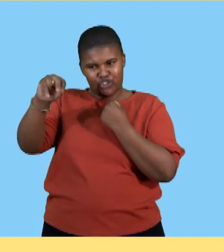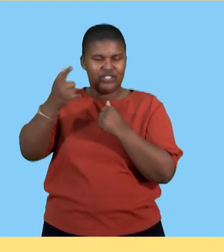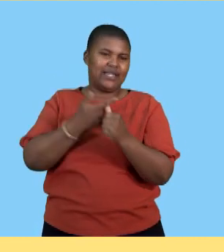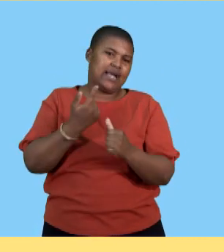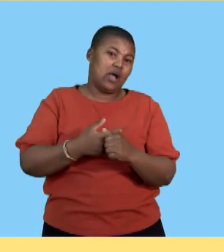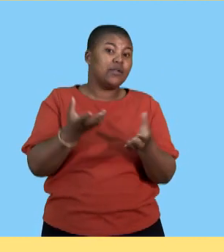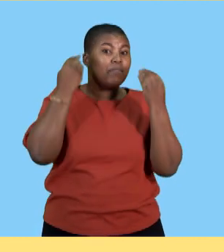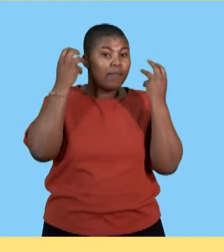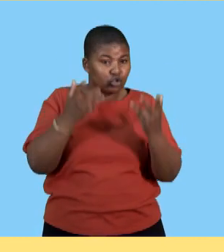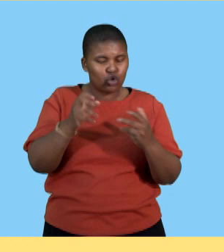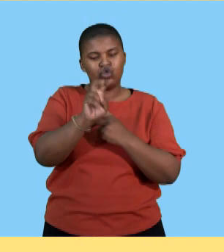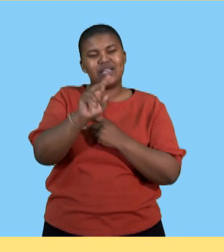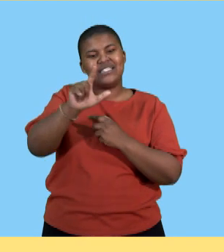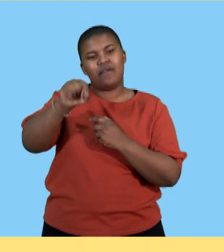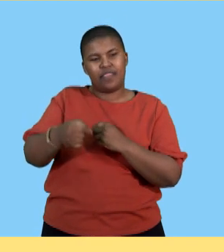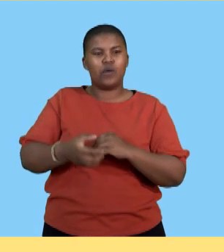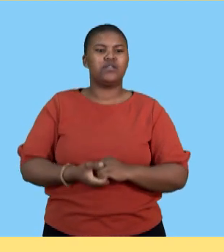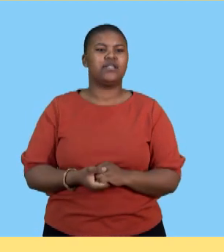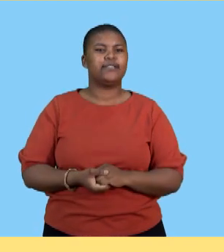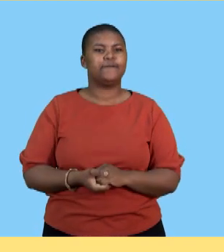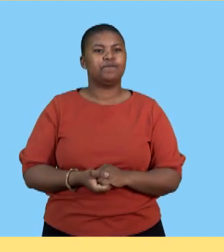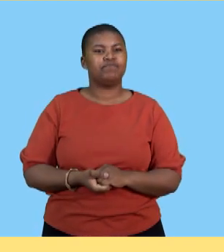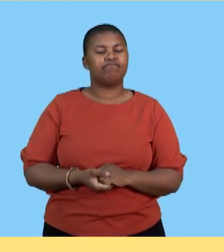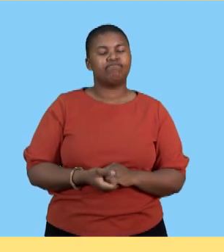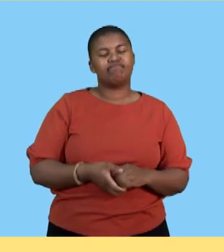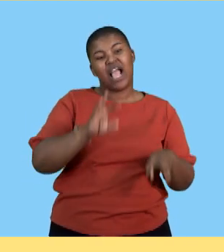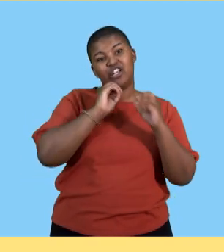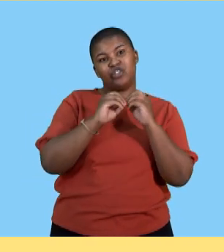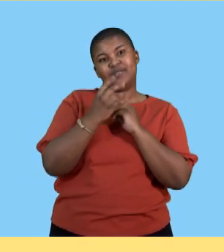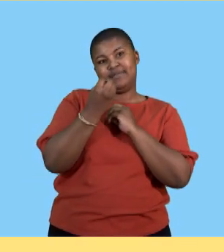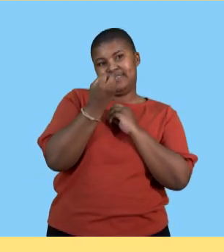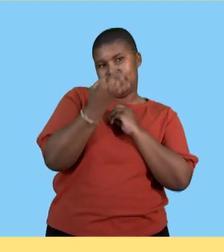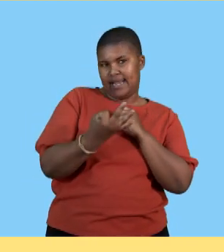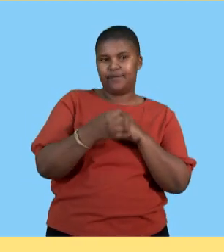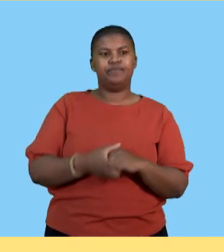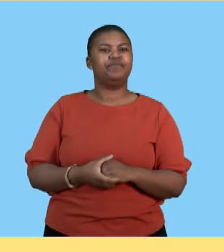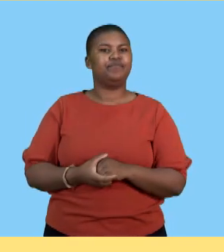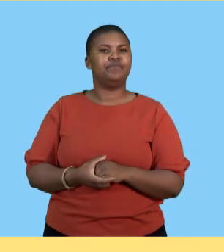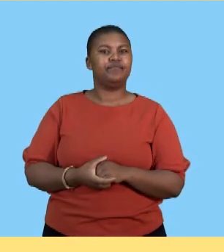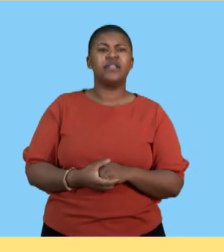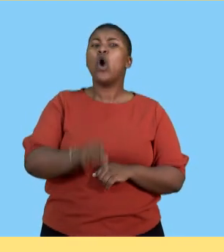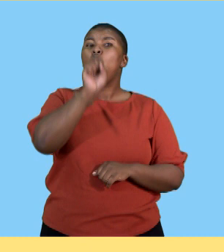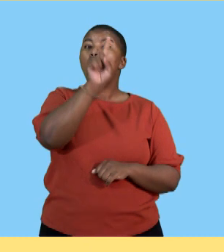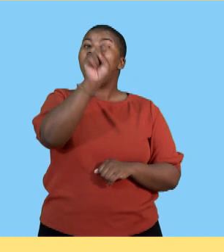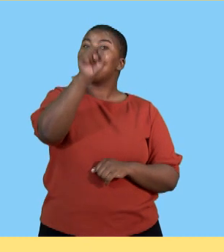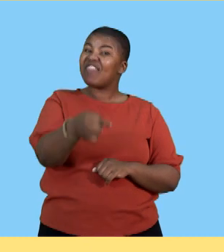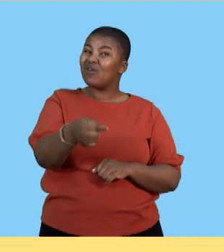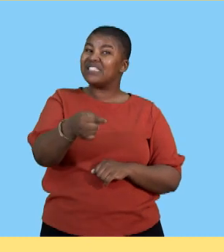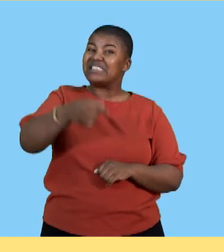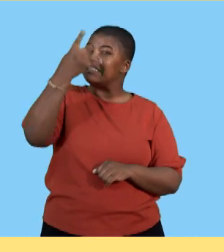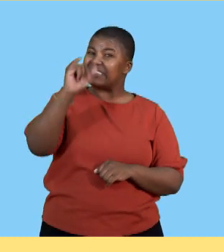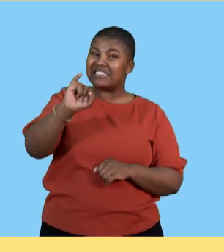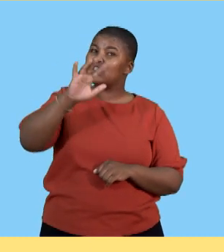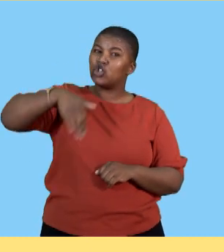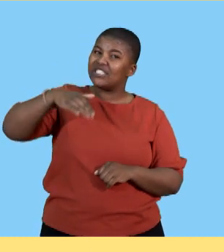the 27,000. Adjustment number 3 then says, an amount of 1,000 is still outstanding